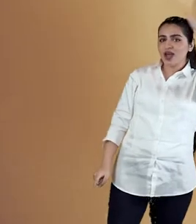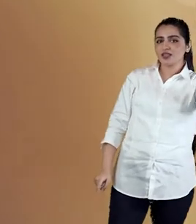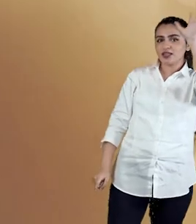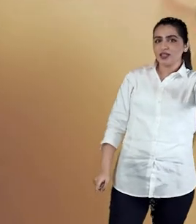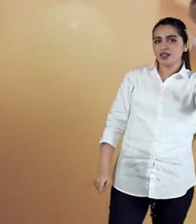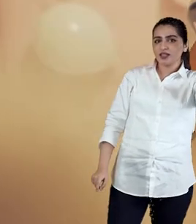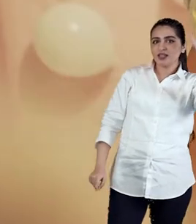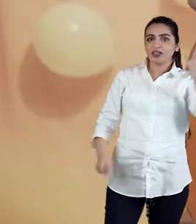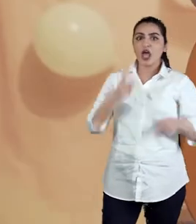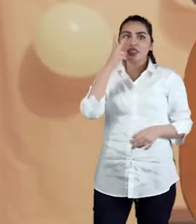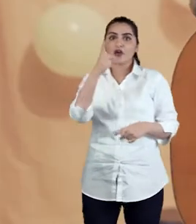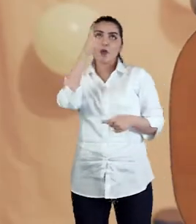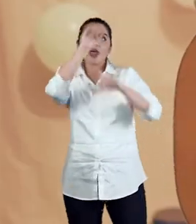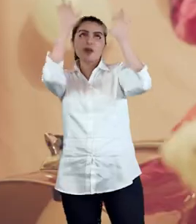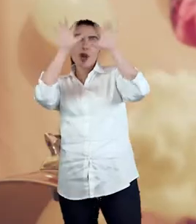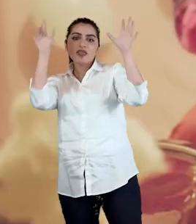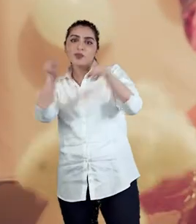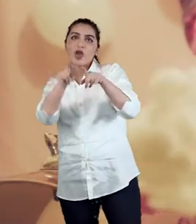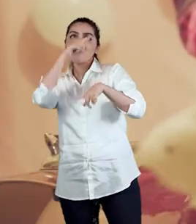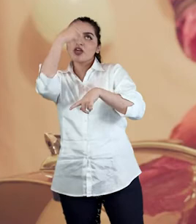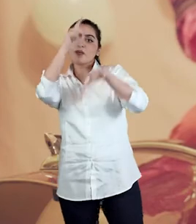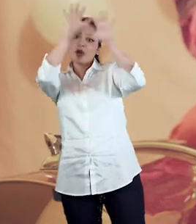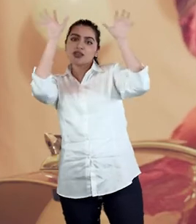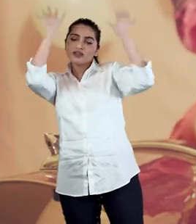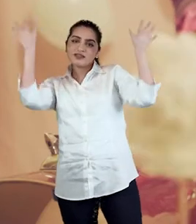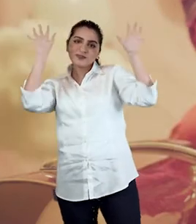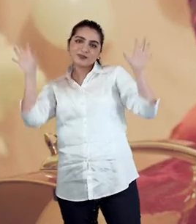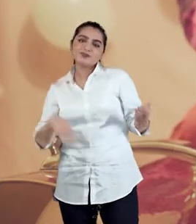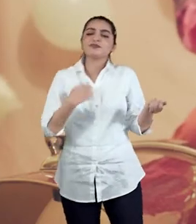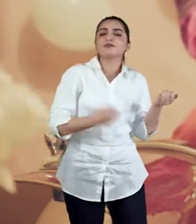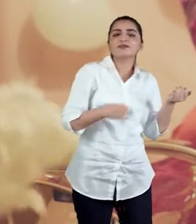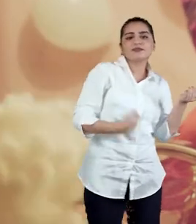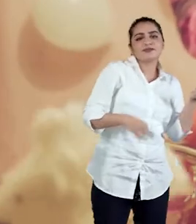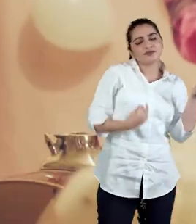aisa badal. Jo tum dekho aisa badal, jo tum dekho aisa badal.